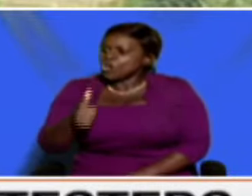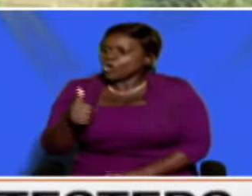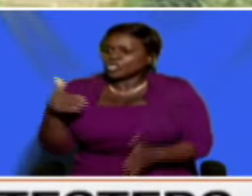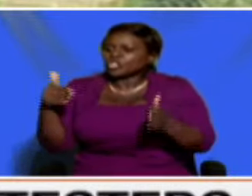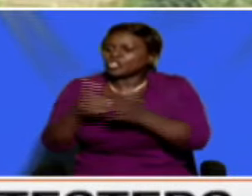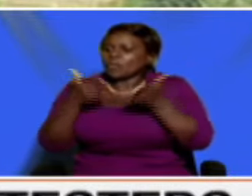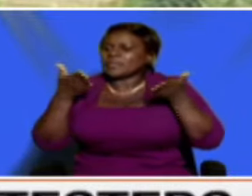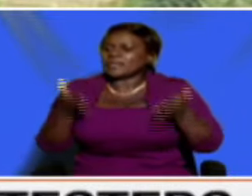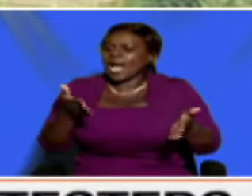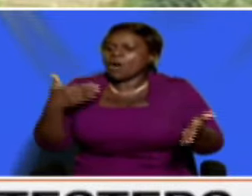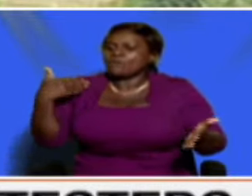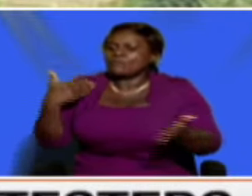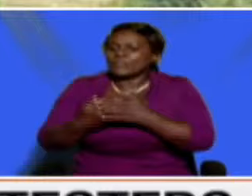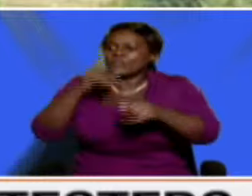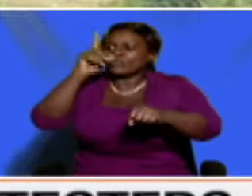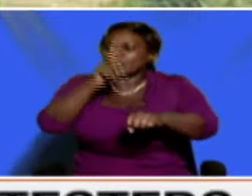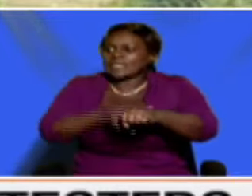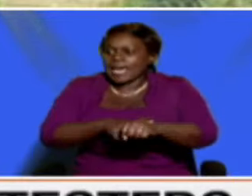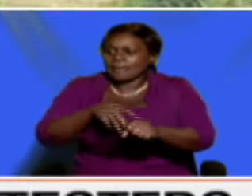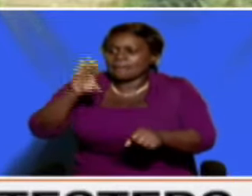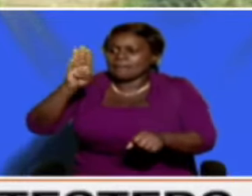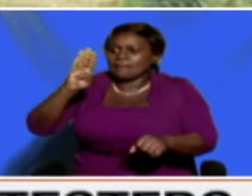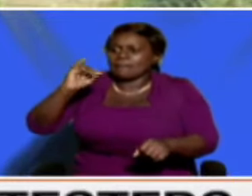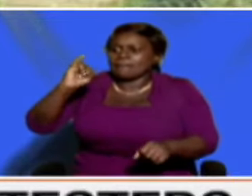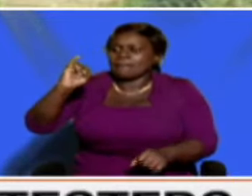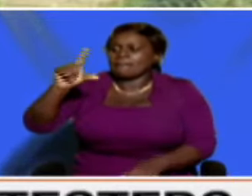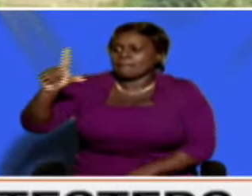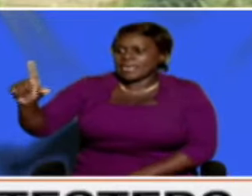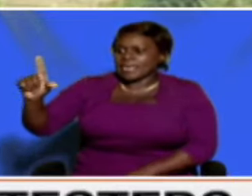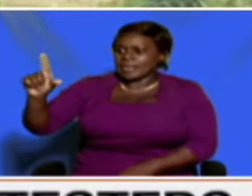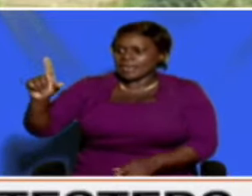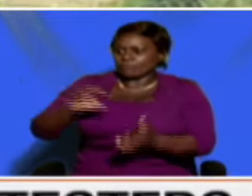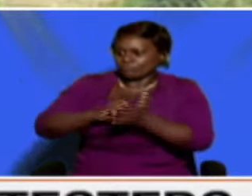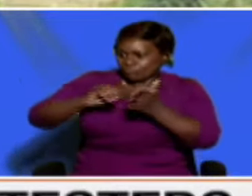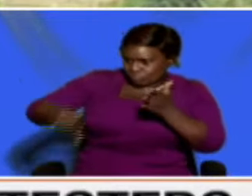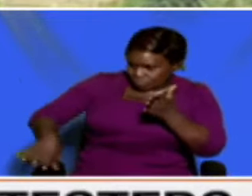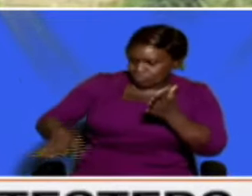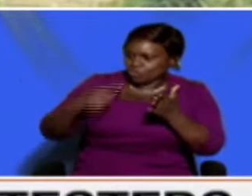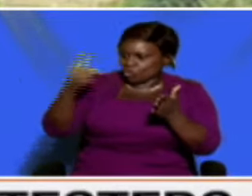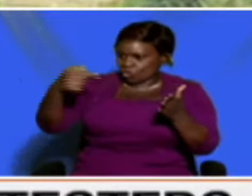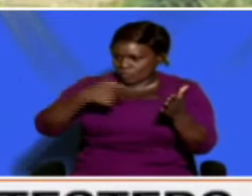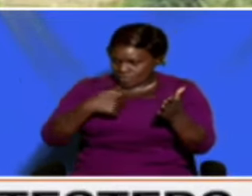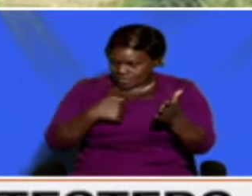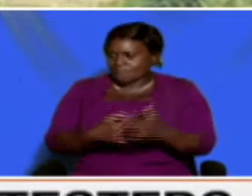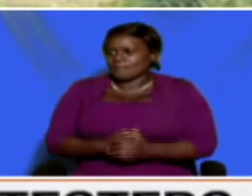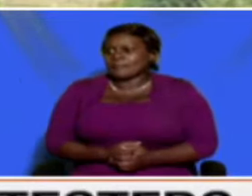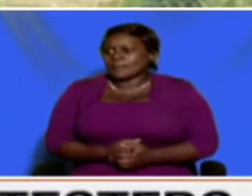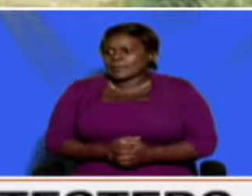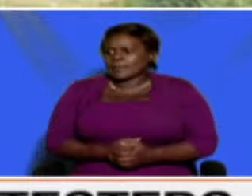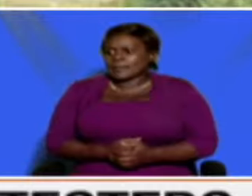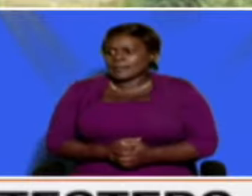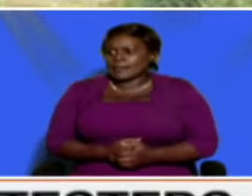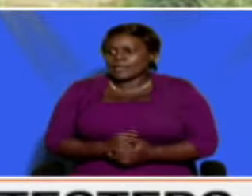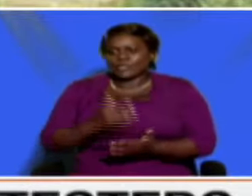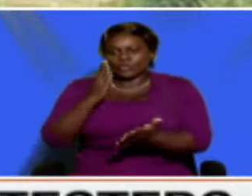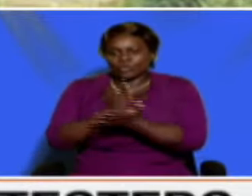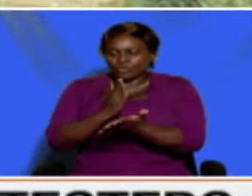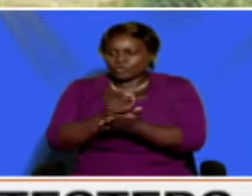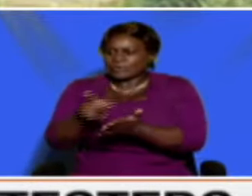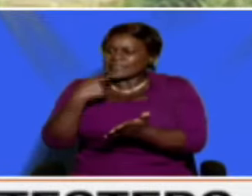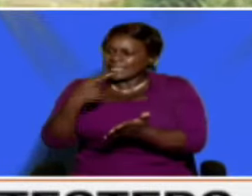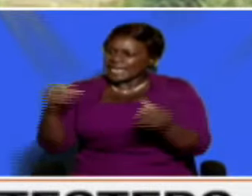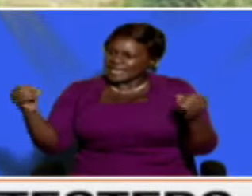it here until the bill be dropped. That is what they told me. And actually, they